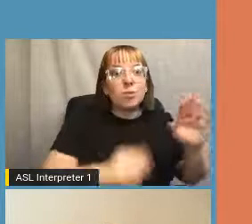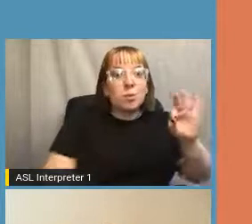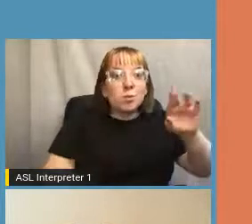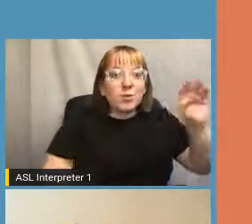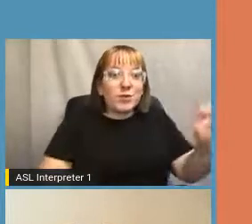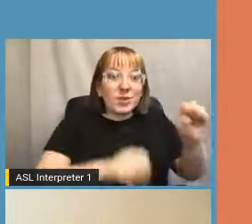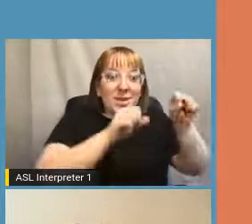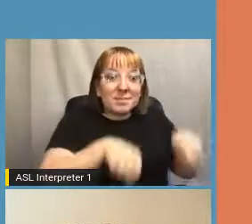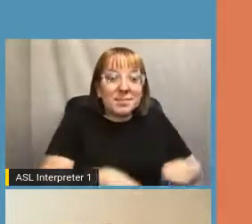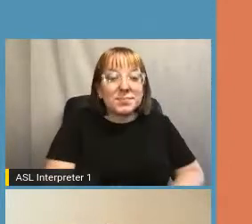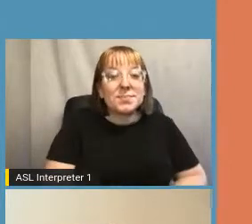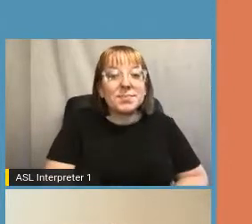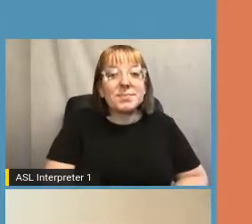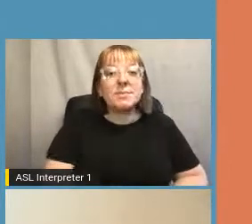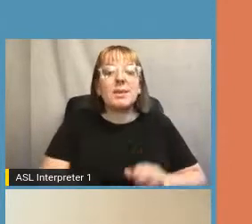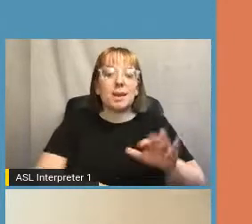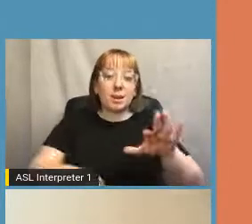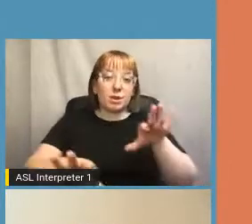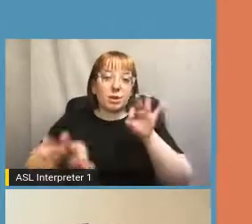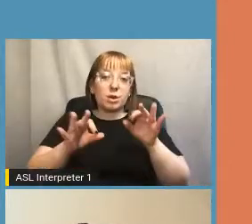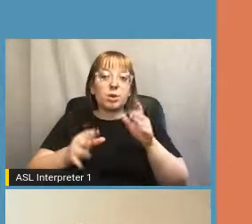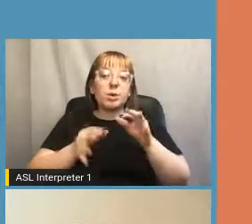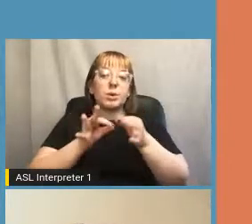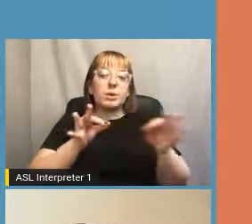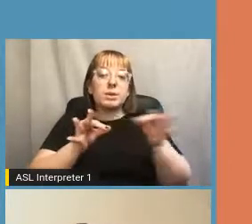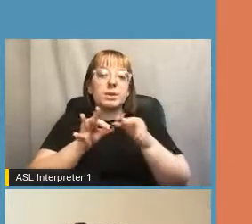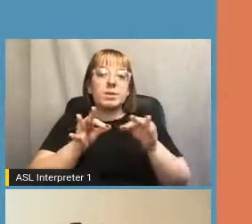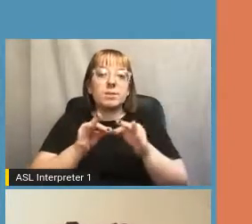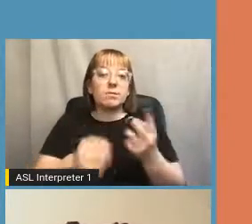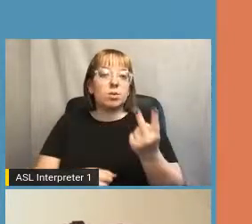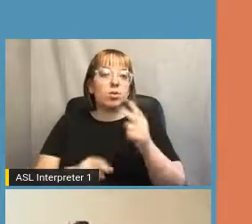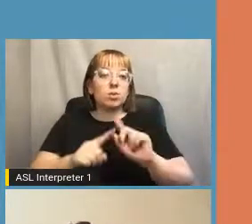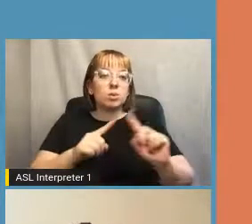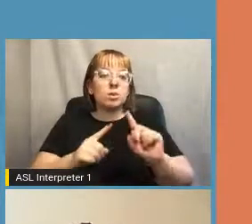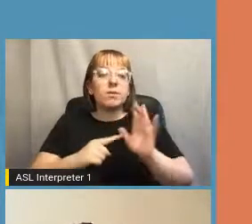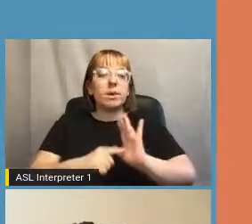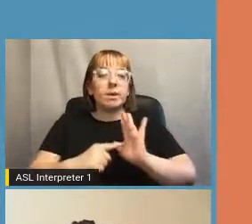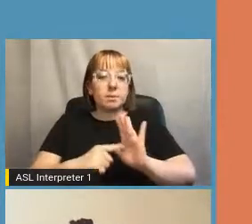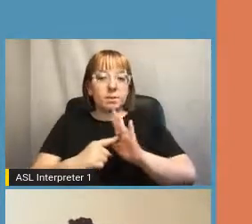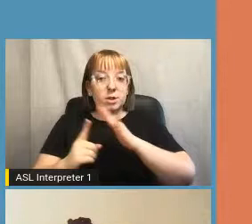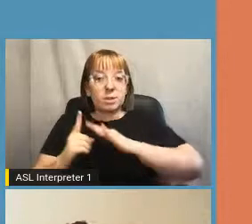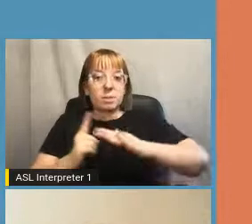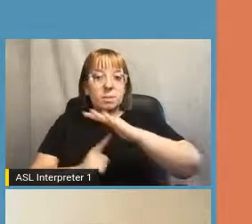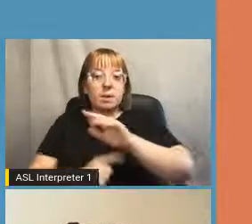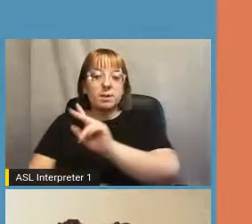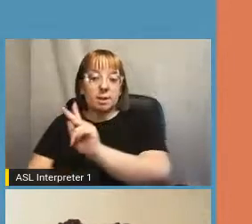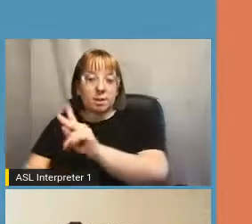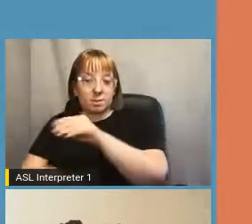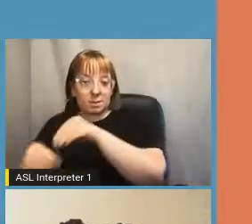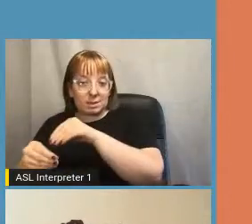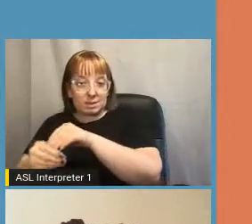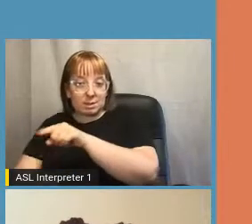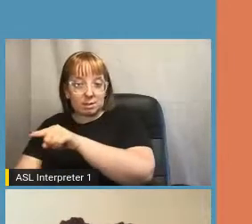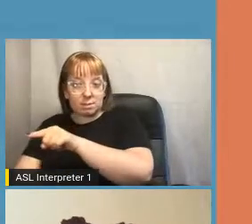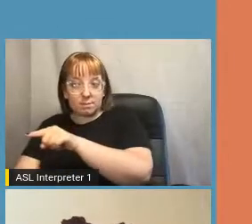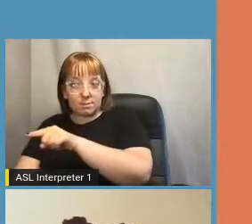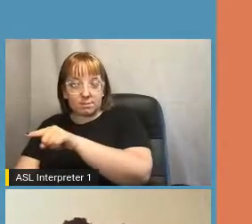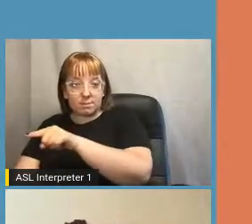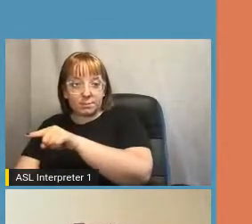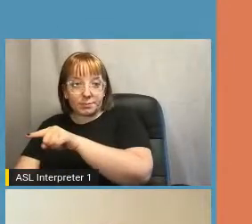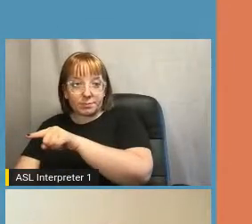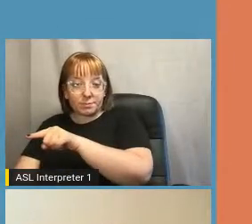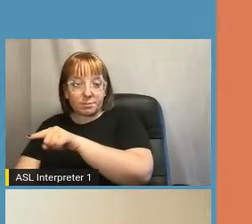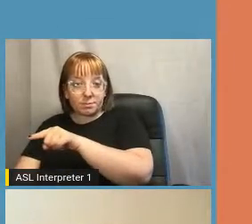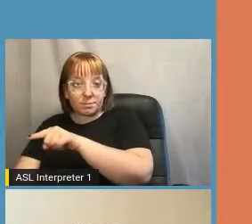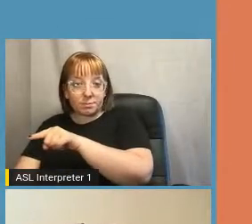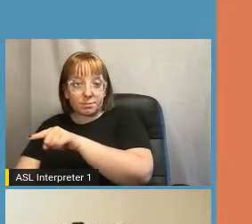The curatorial statement is in each space. We had two different exhibition spaces in Kunstmatrix because it was a large class in terms of